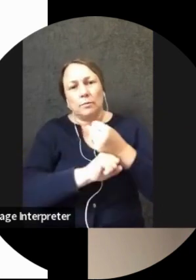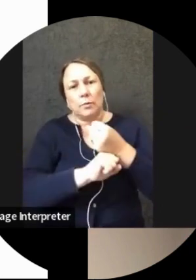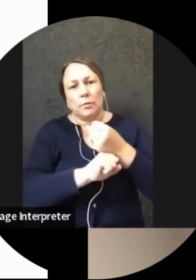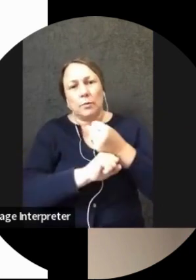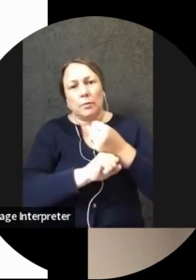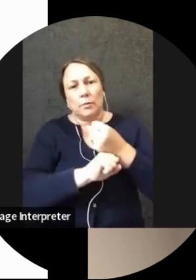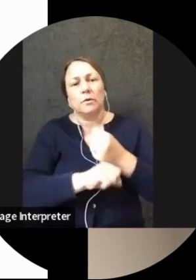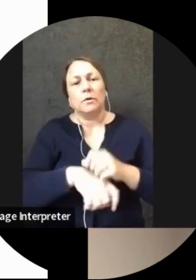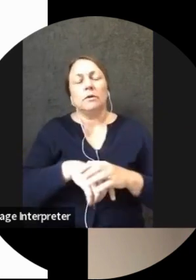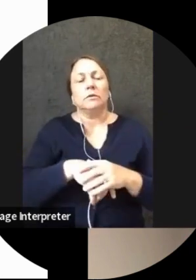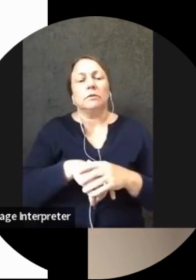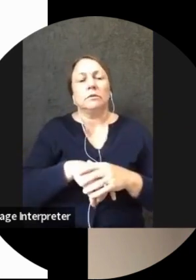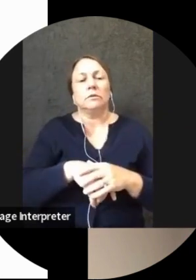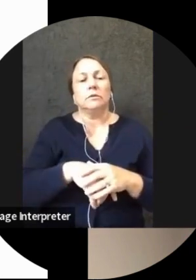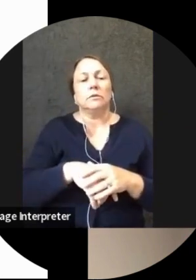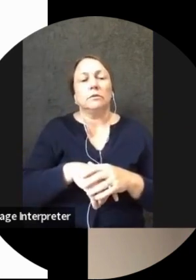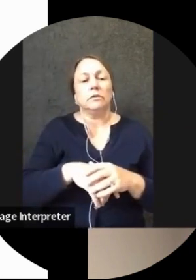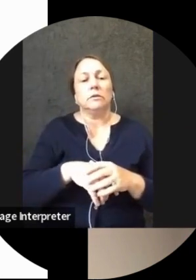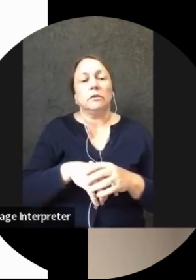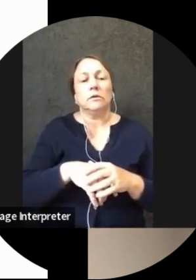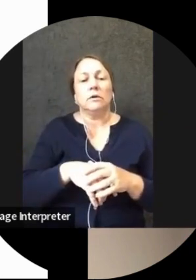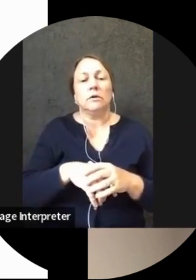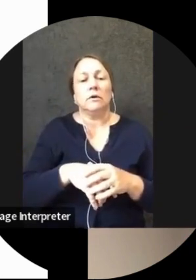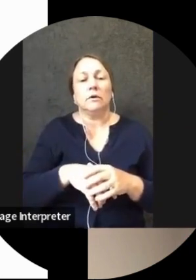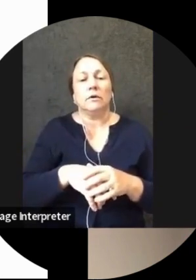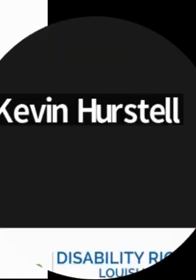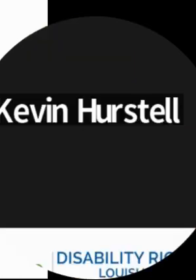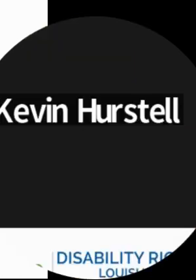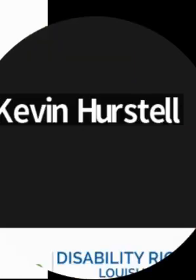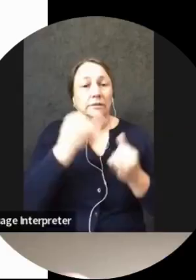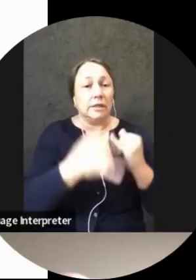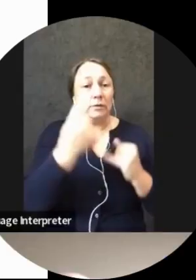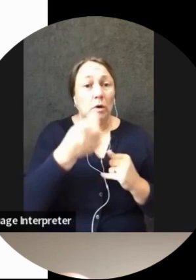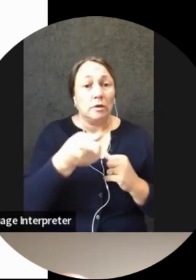And I think with that, is that the last card?